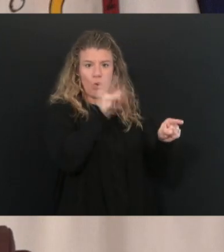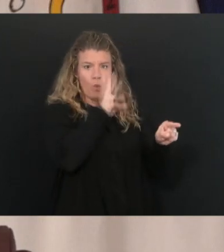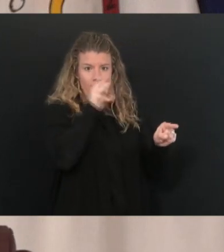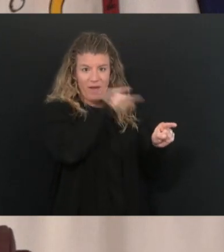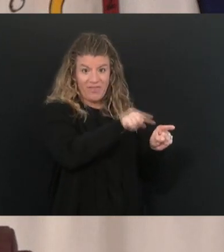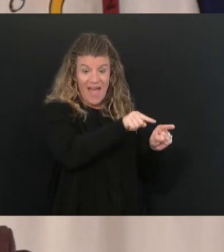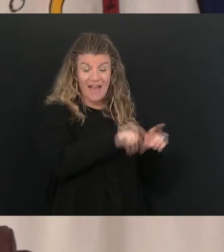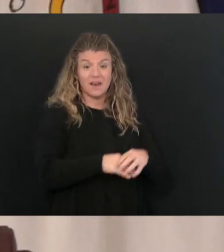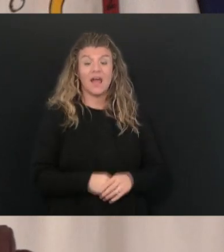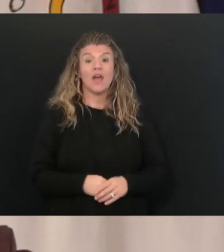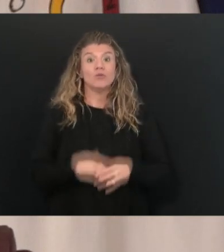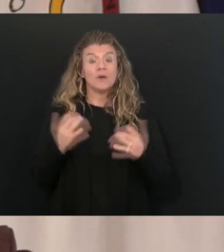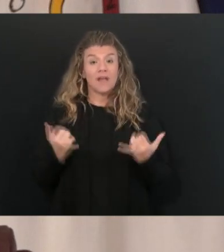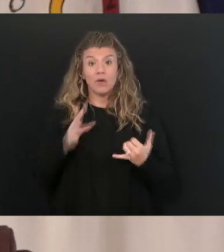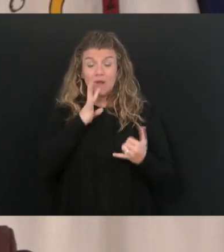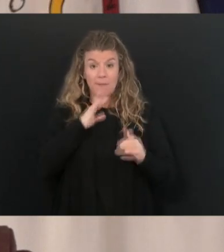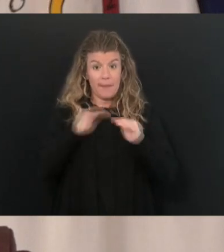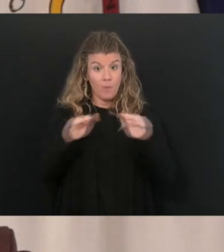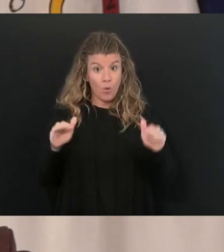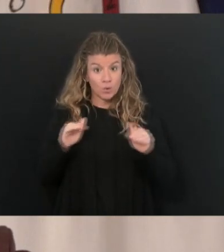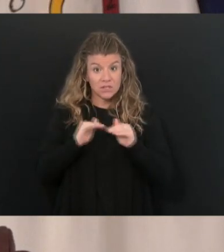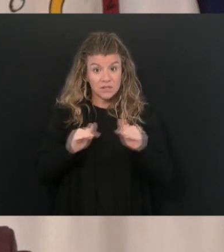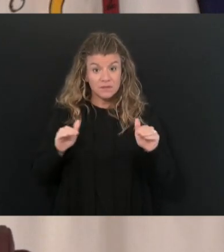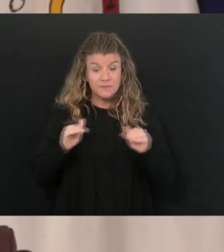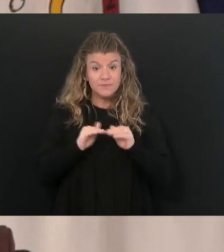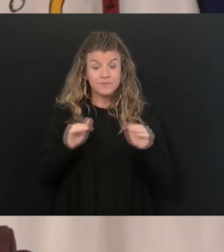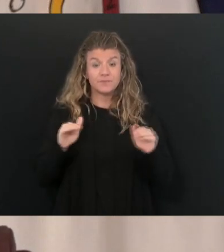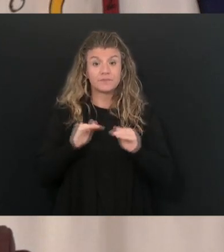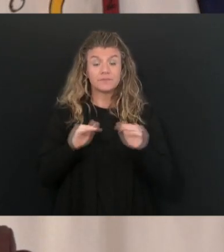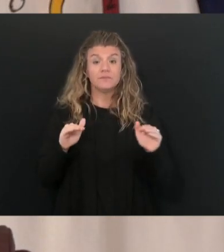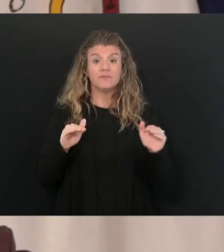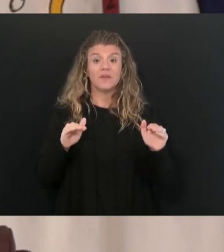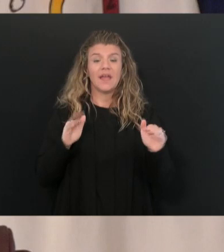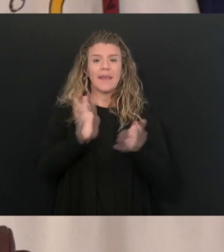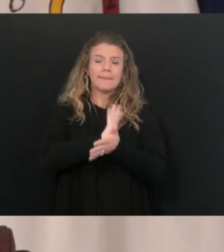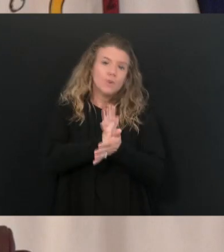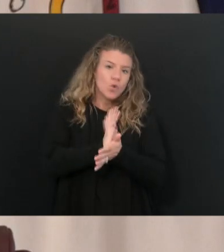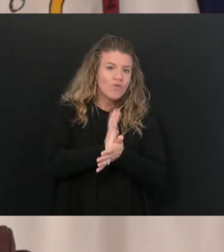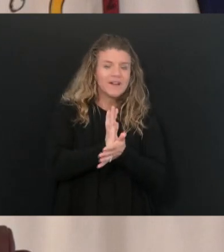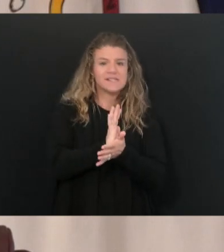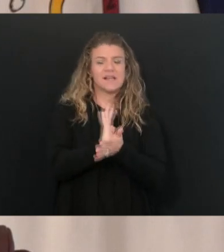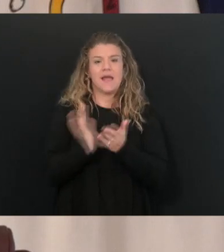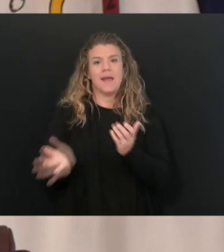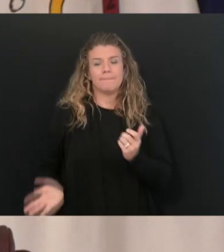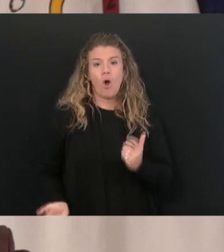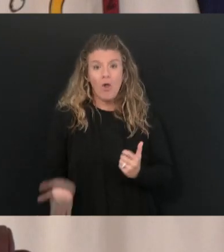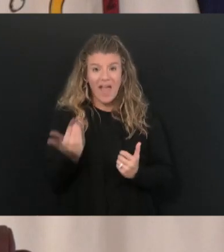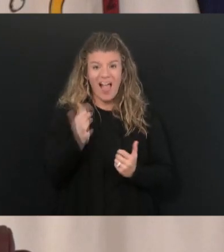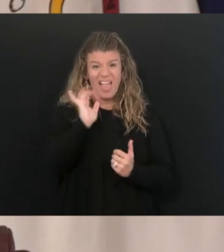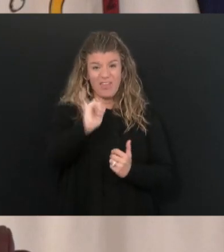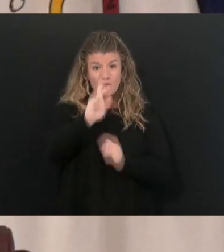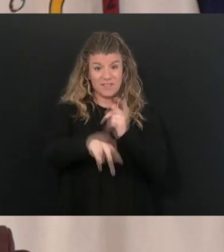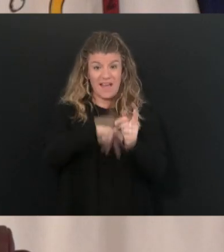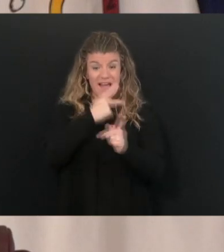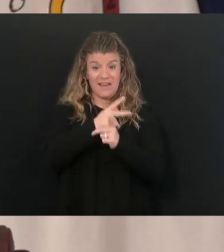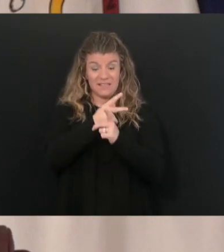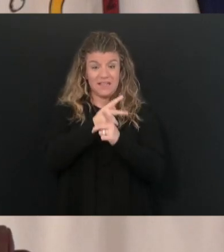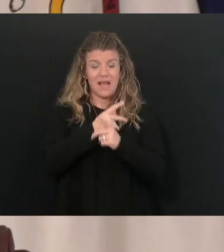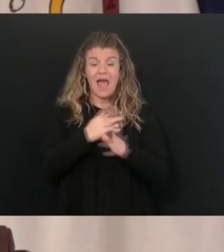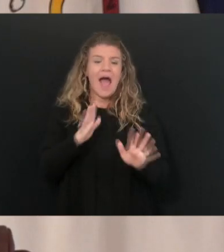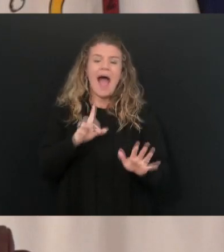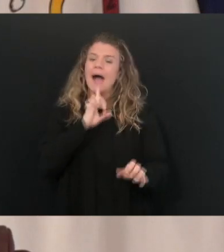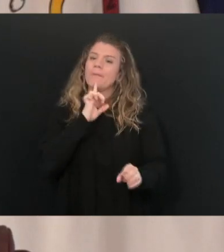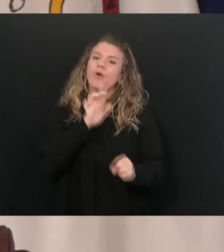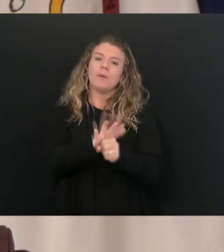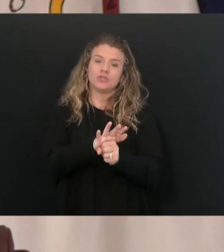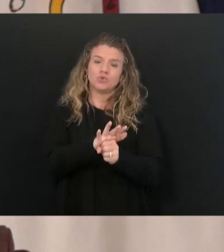go back to the swimming pools and the the movies and the bowling alleys and that kind of stuff, I'll promise you